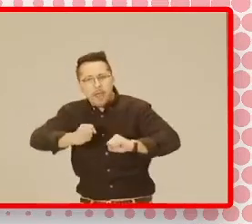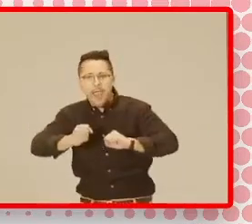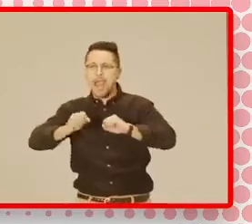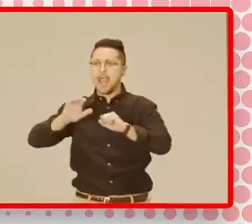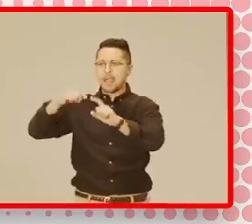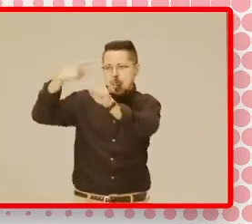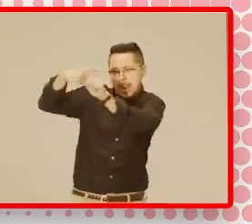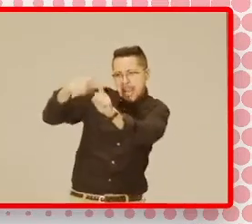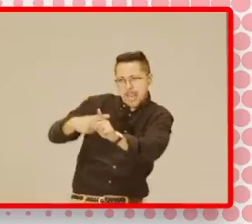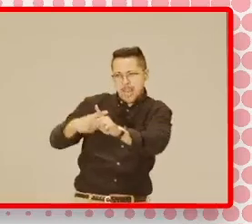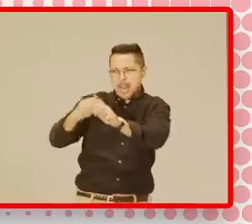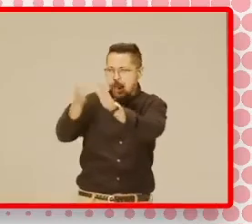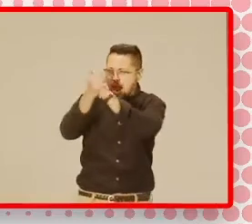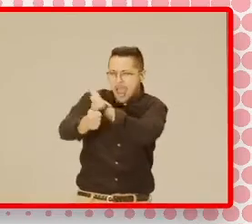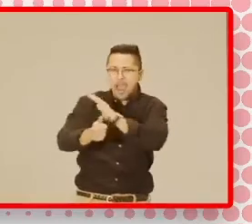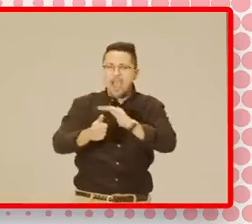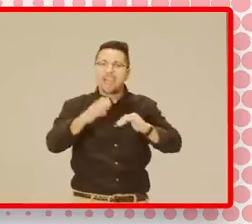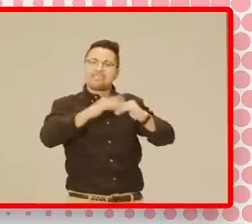disabilities.